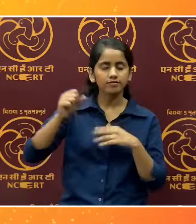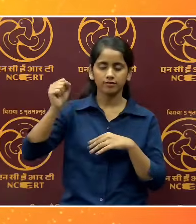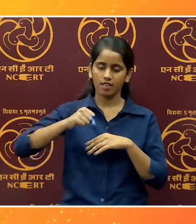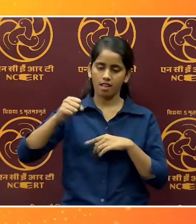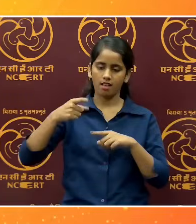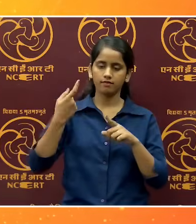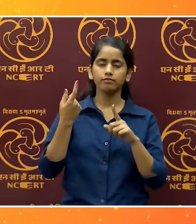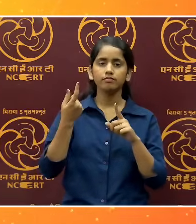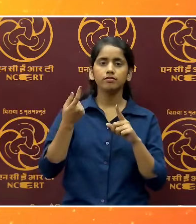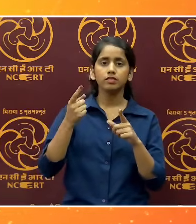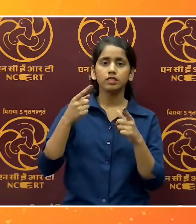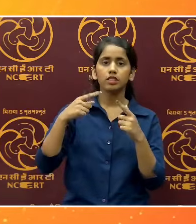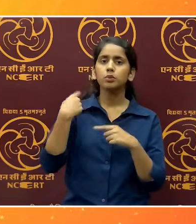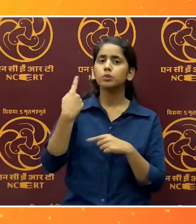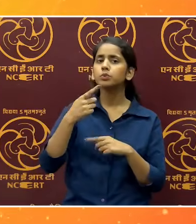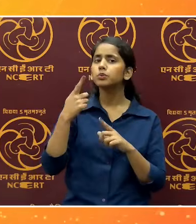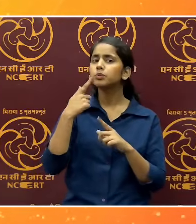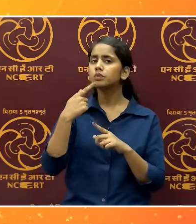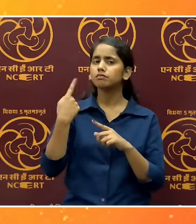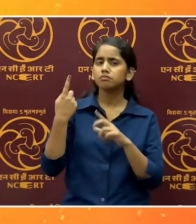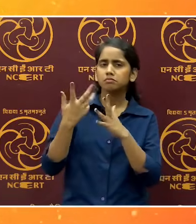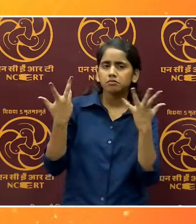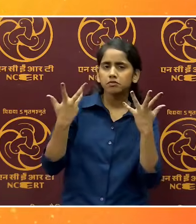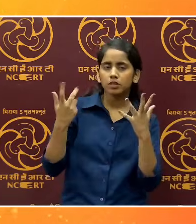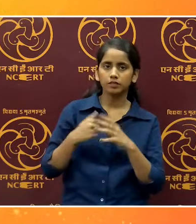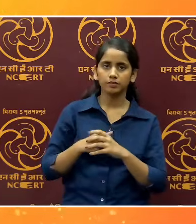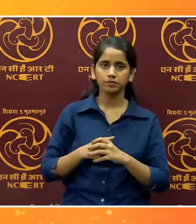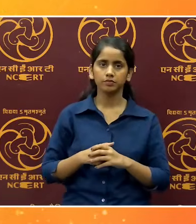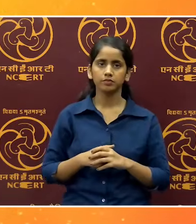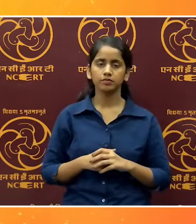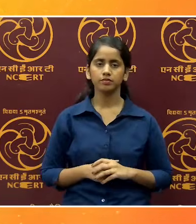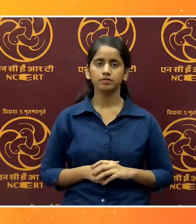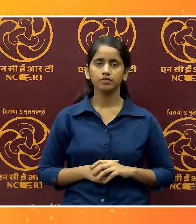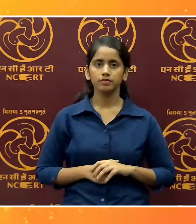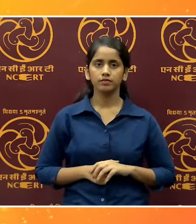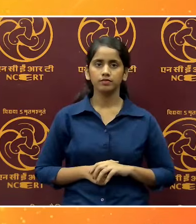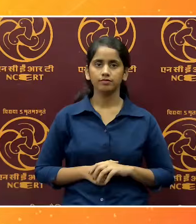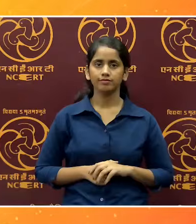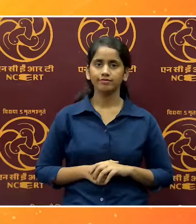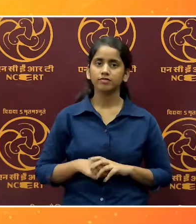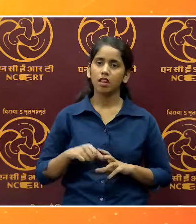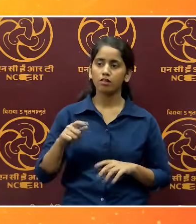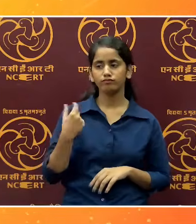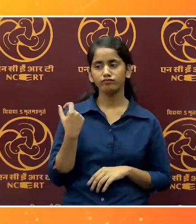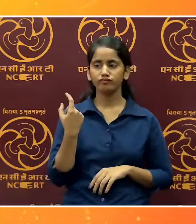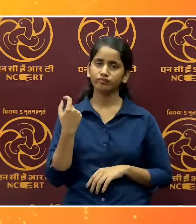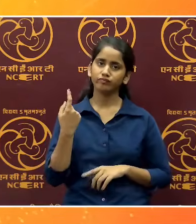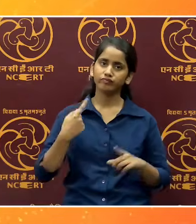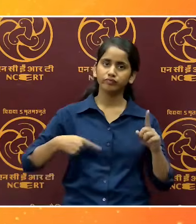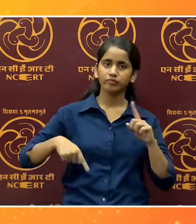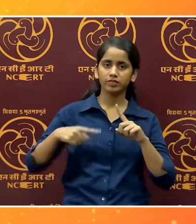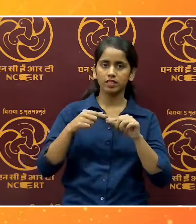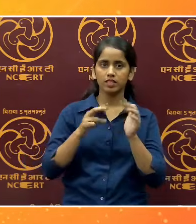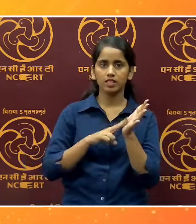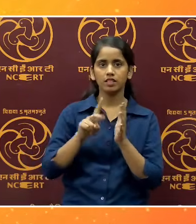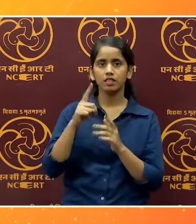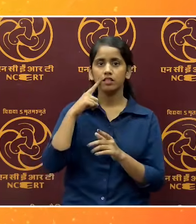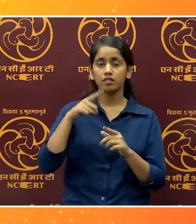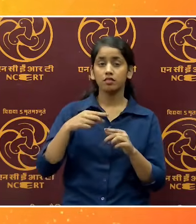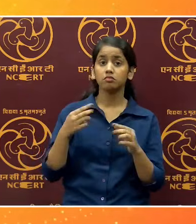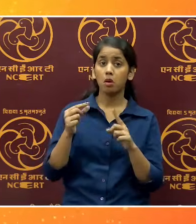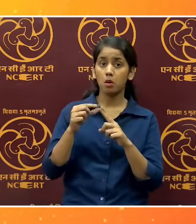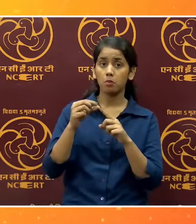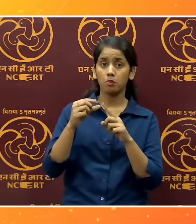is this and who is this main protagonist of ours, the frog? Yes, I understand your curiosity, Tanvi ma'am. It is a